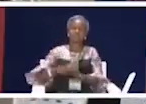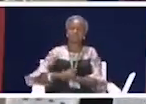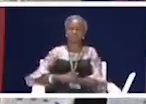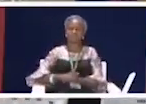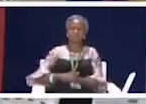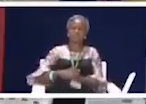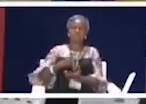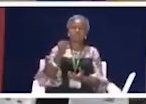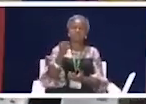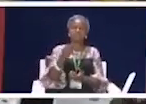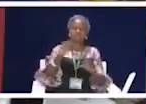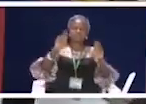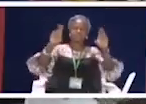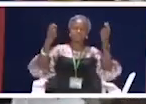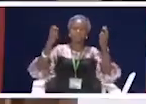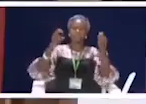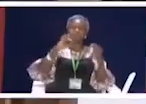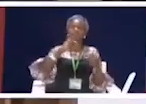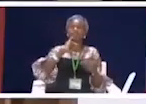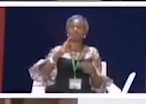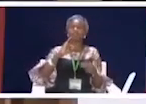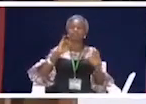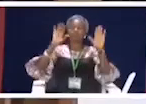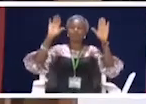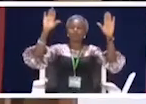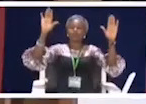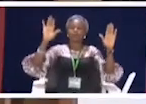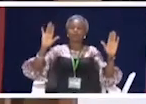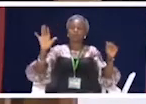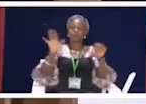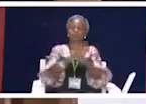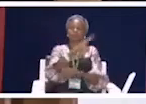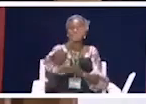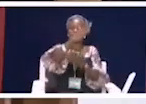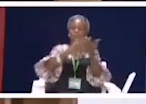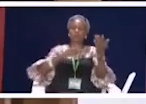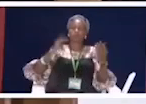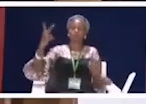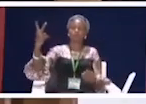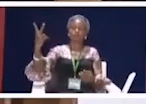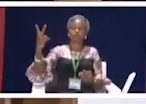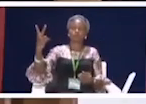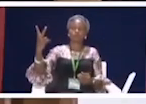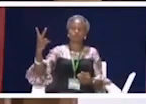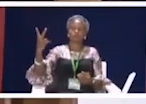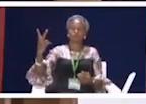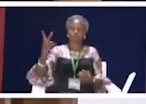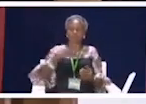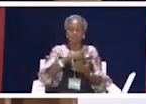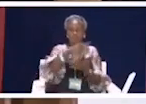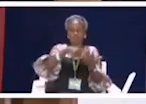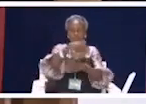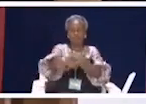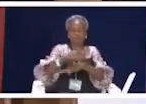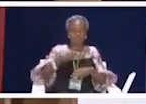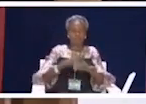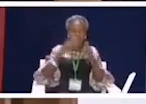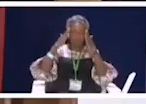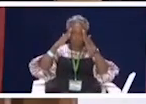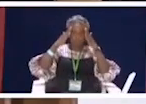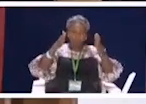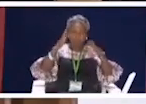The theme is Wonderful, Part 2. And tonight we shall focus on